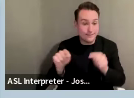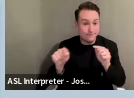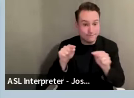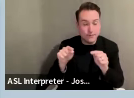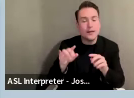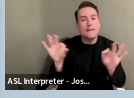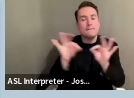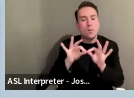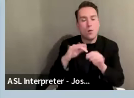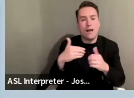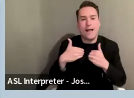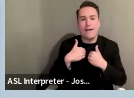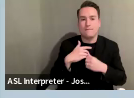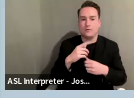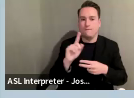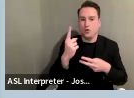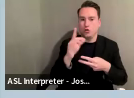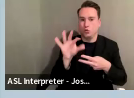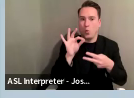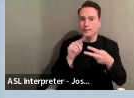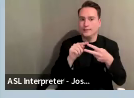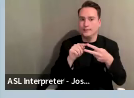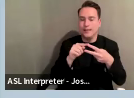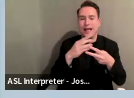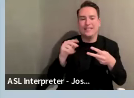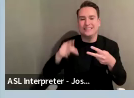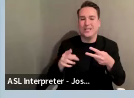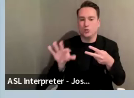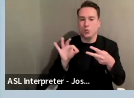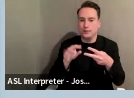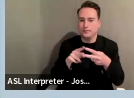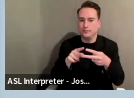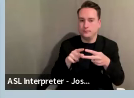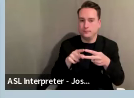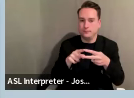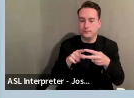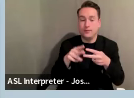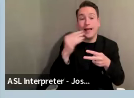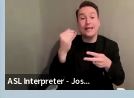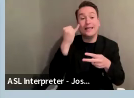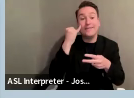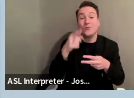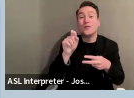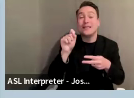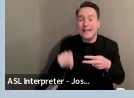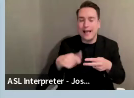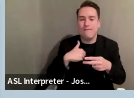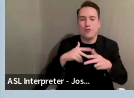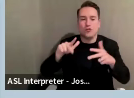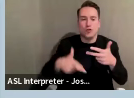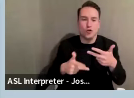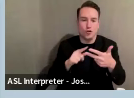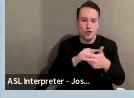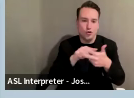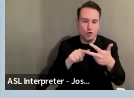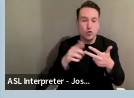good to have a first choice, and it's also good to have a second choice. And if you can, to have a third choice. You